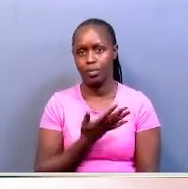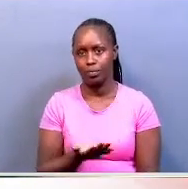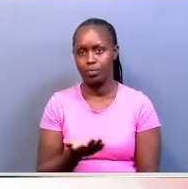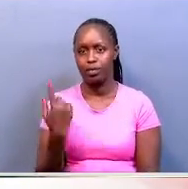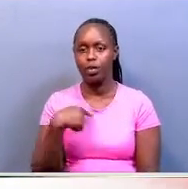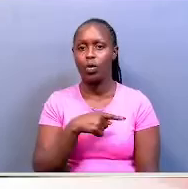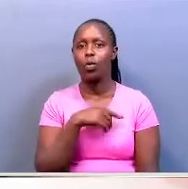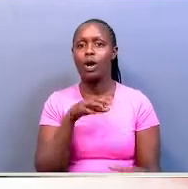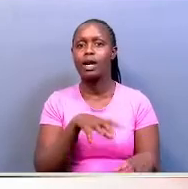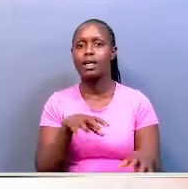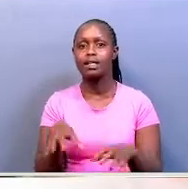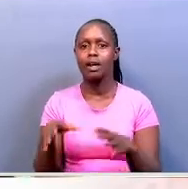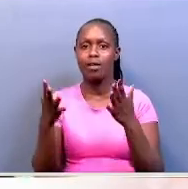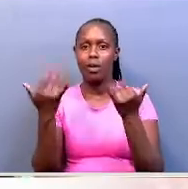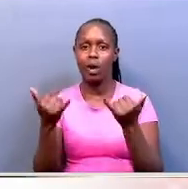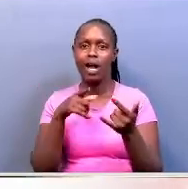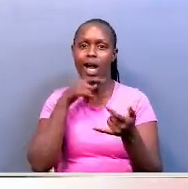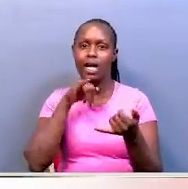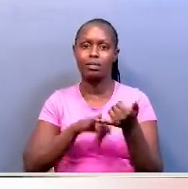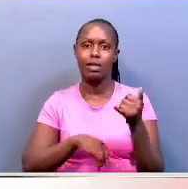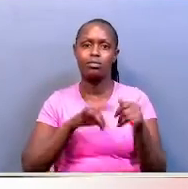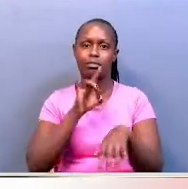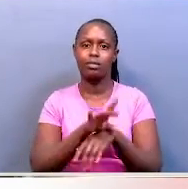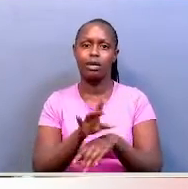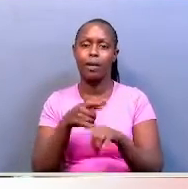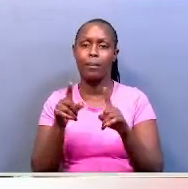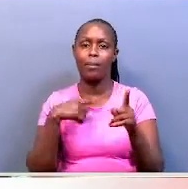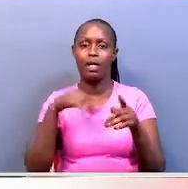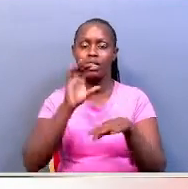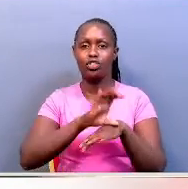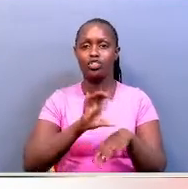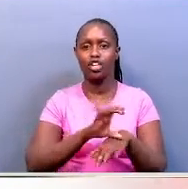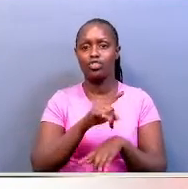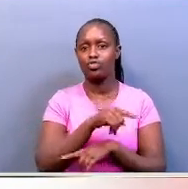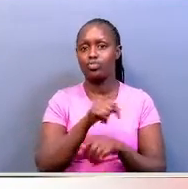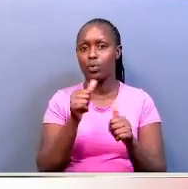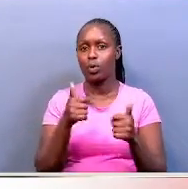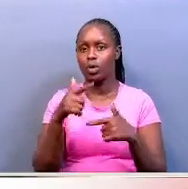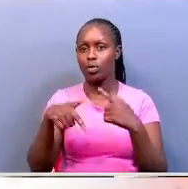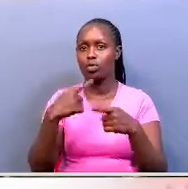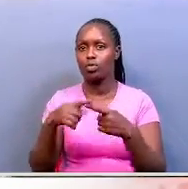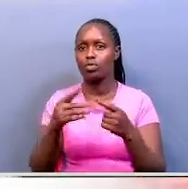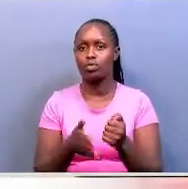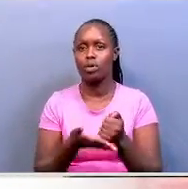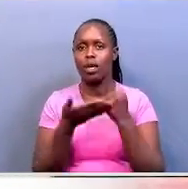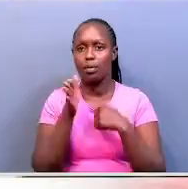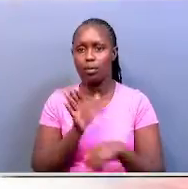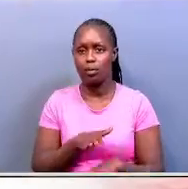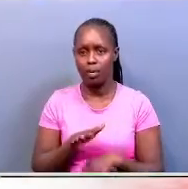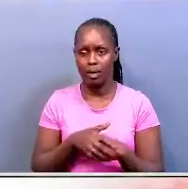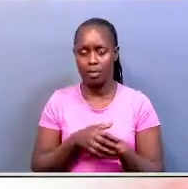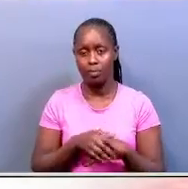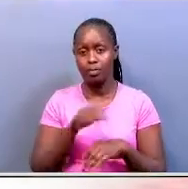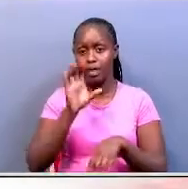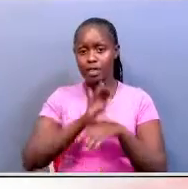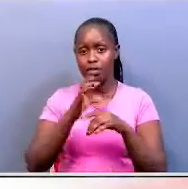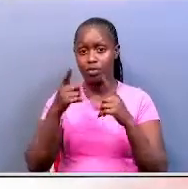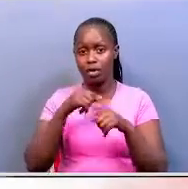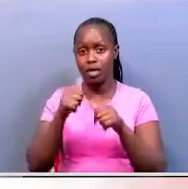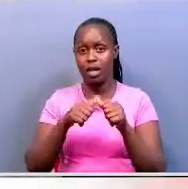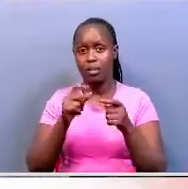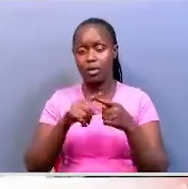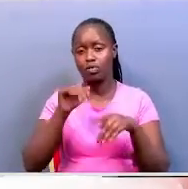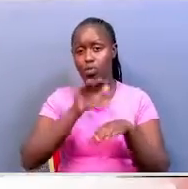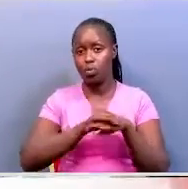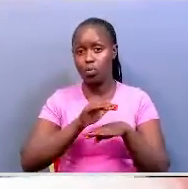tunateseka, mabwana wanatufukuza, tusaidie, lakini kanisa la hili la Mungu wazidi kusaidia wa mama. The church plays moral police to the society